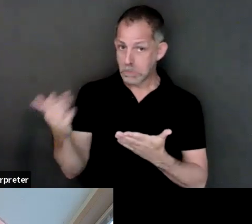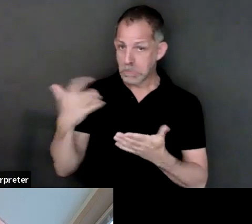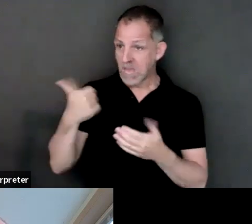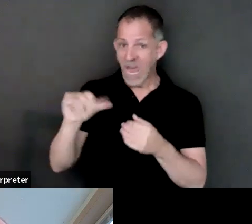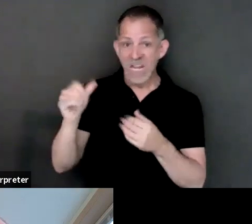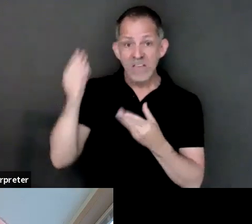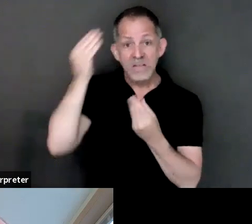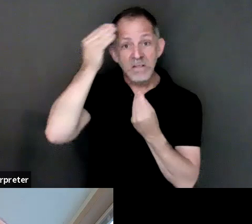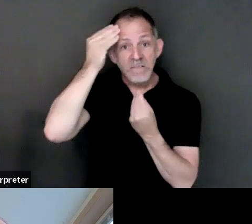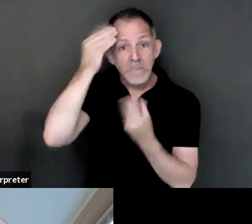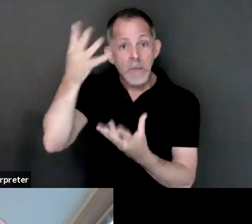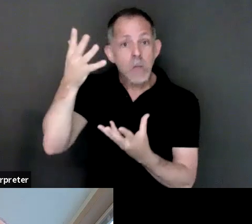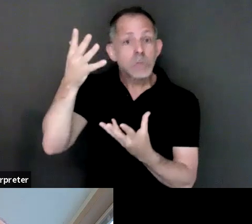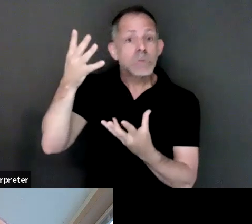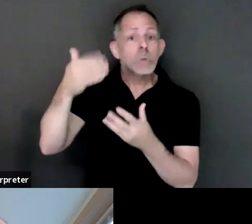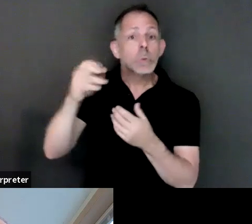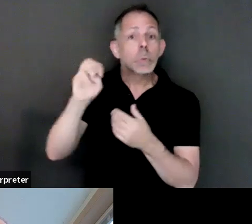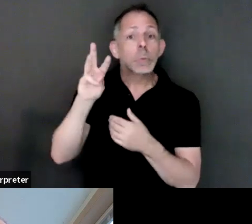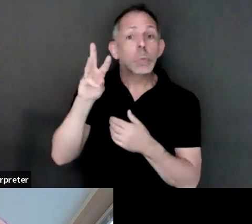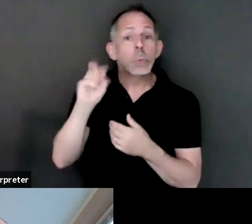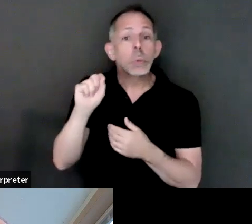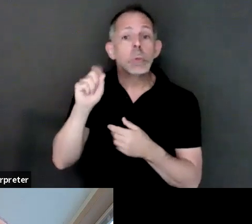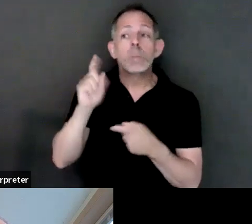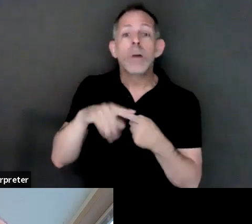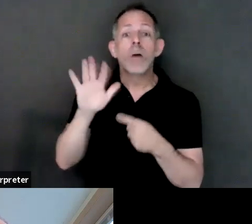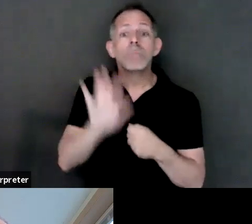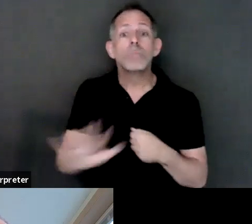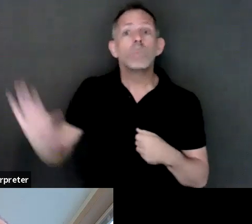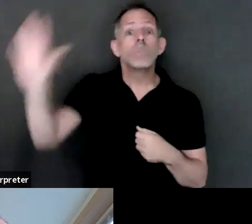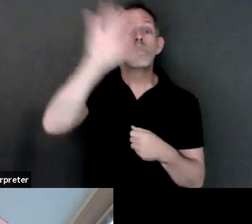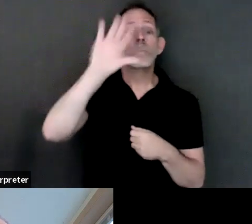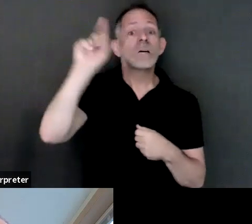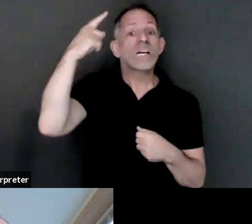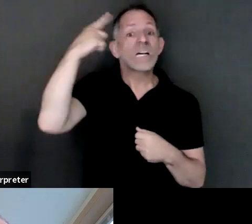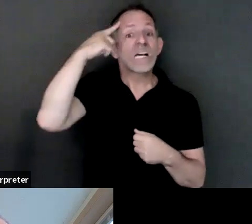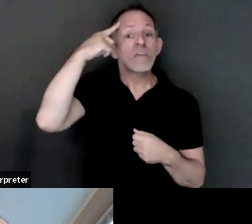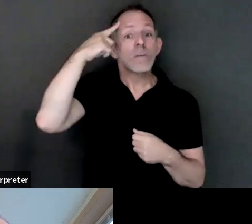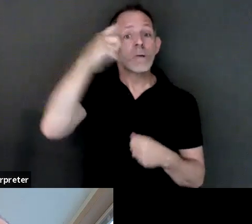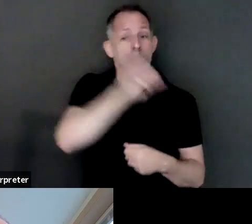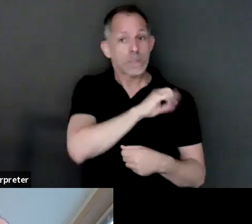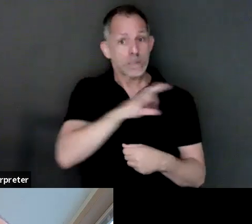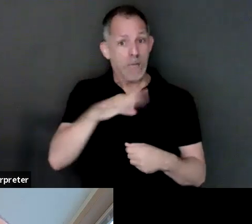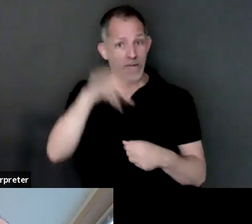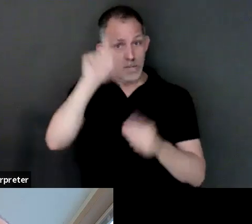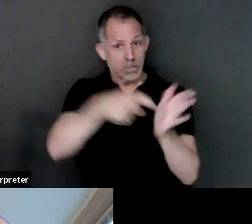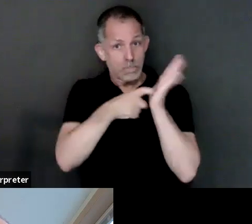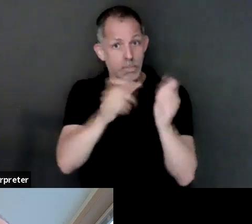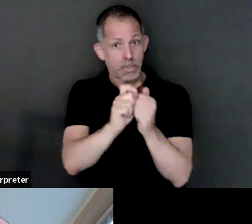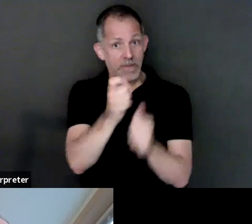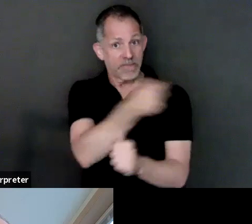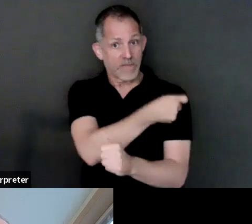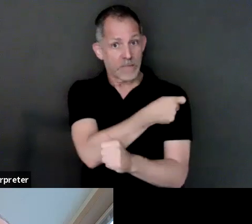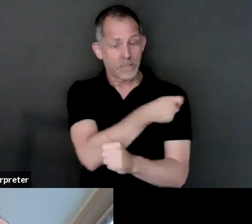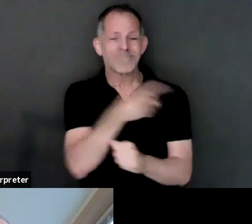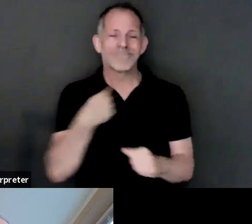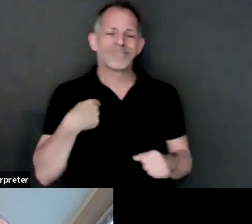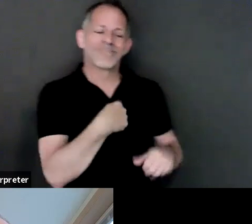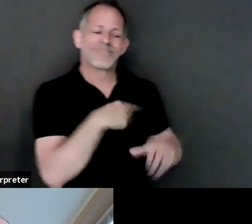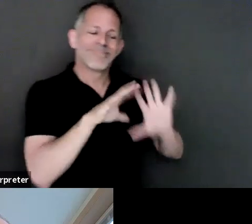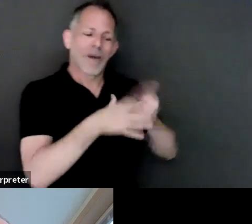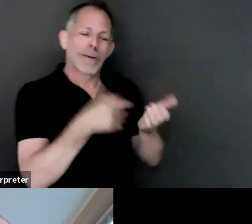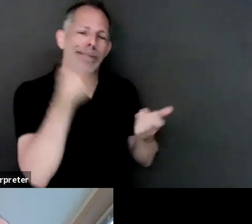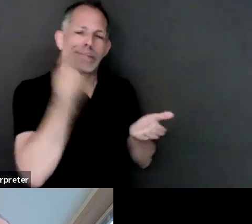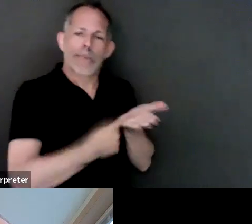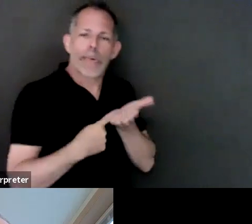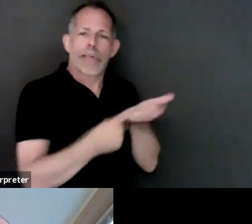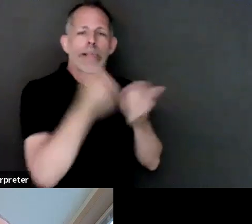daily discussion. Just on my mind is we have reinstated, per the health